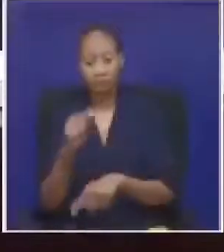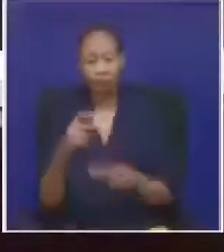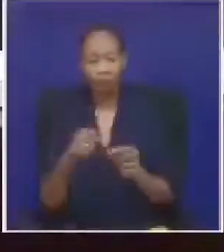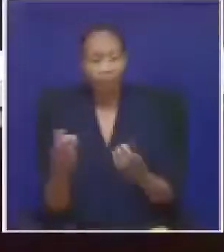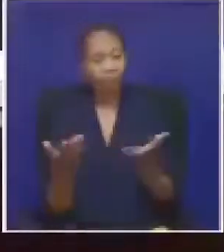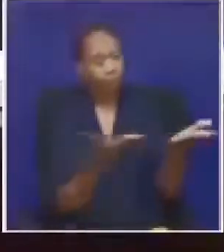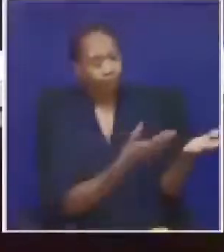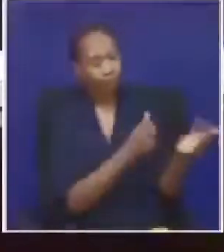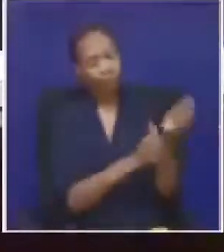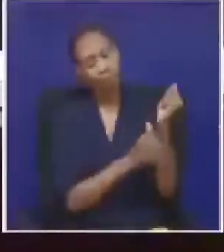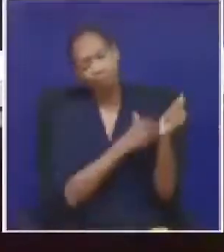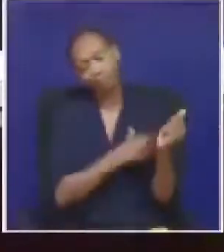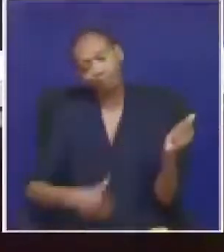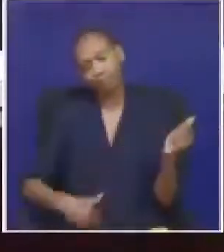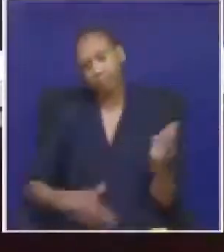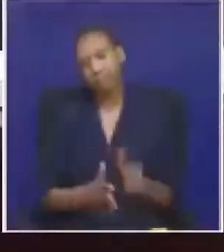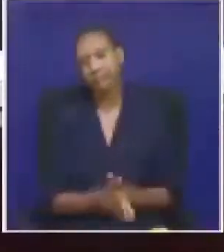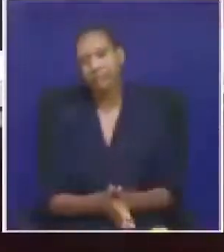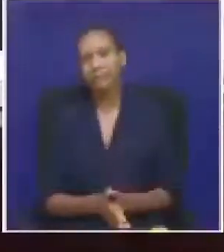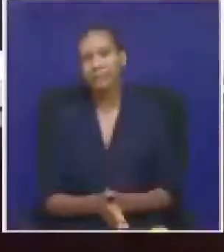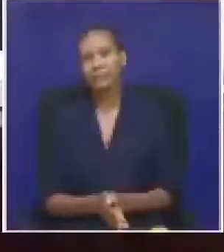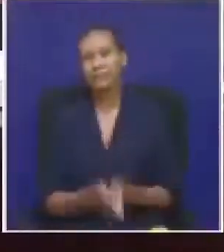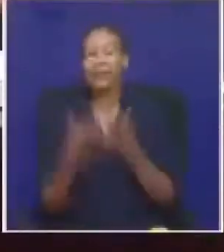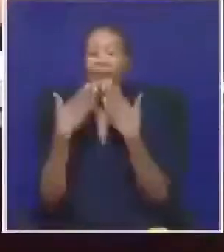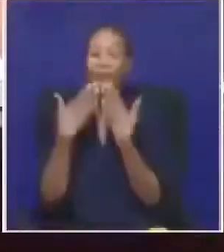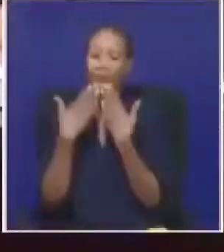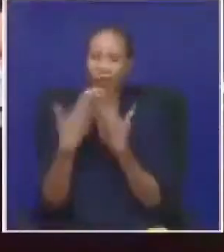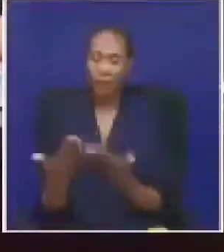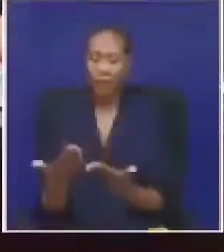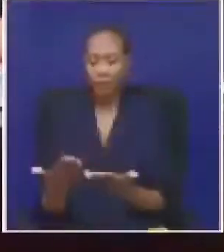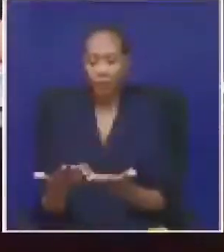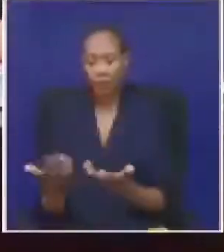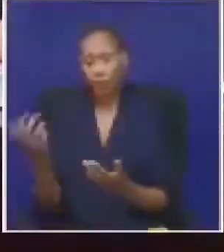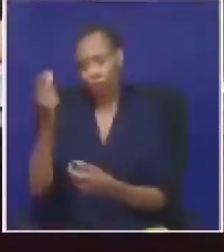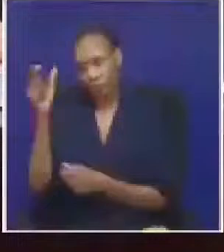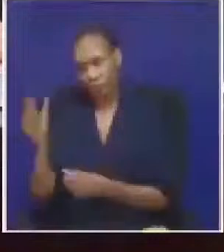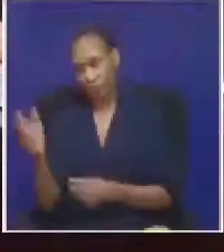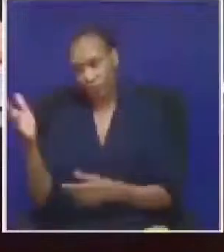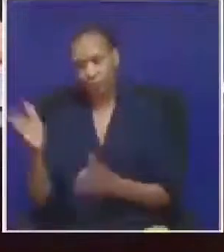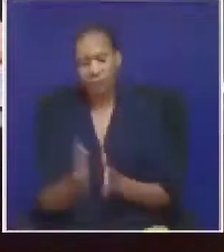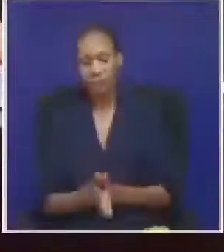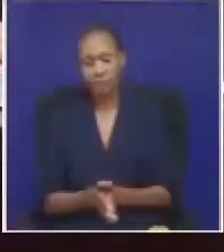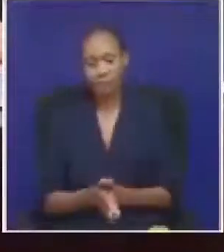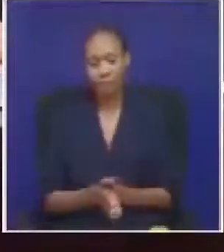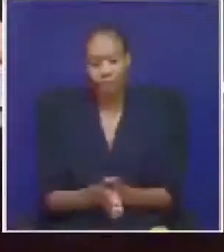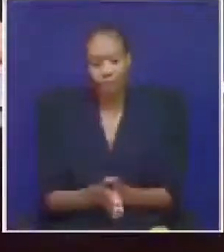Deputy President. Thank you, Honorable Speaker.